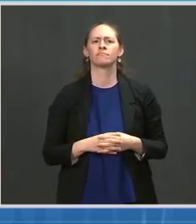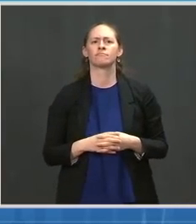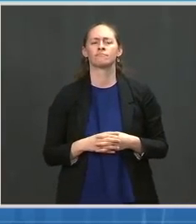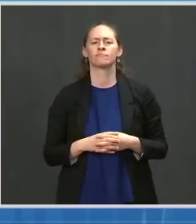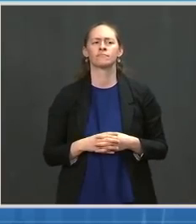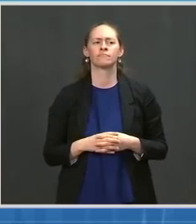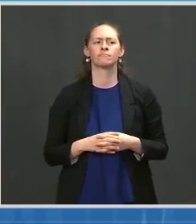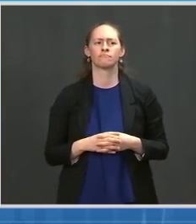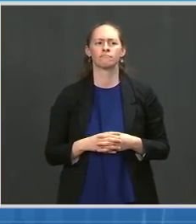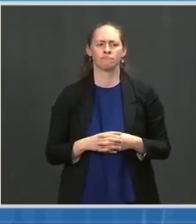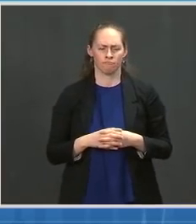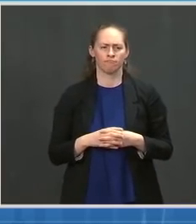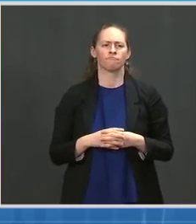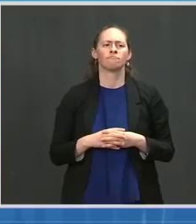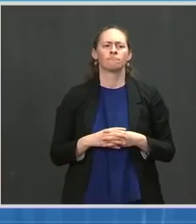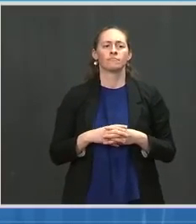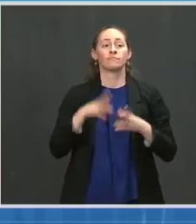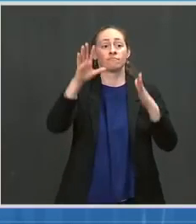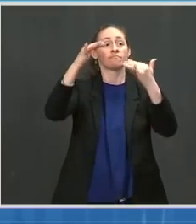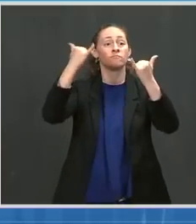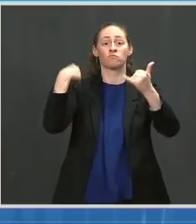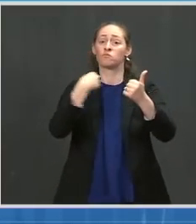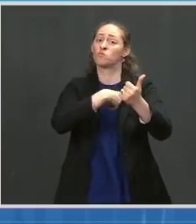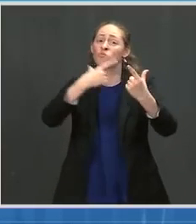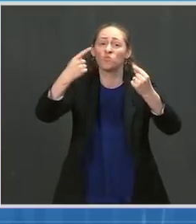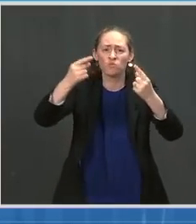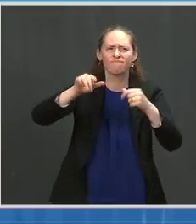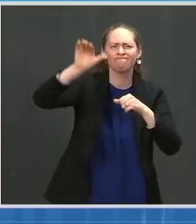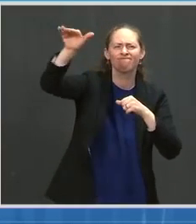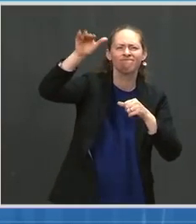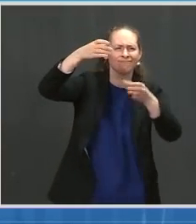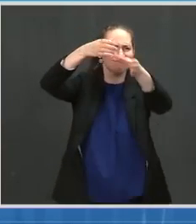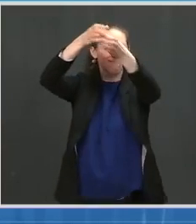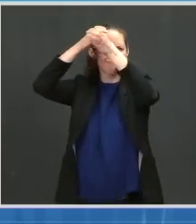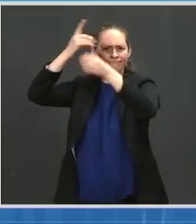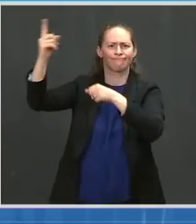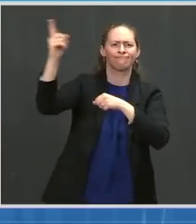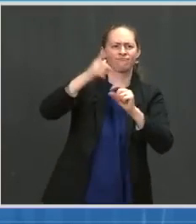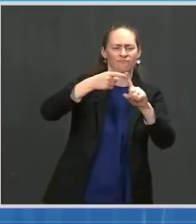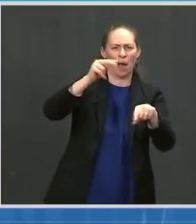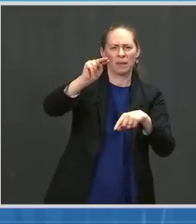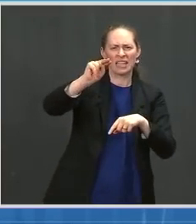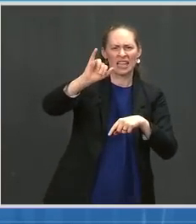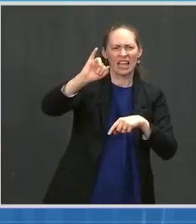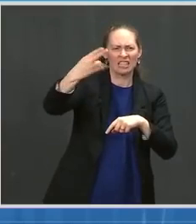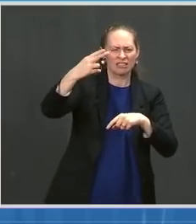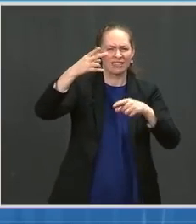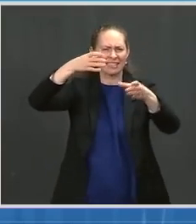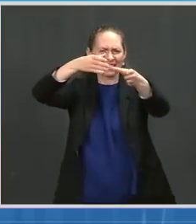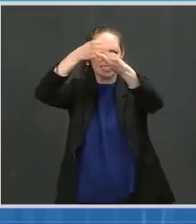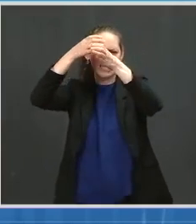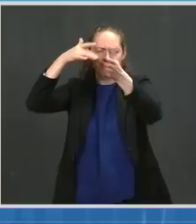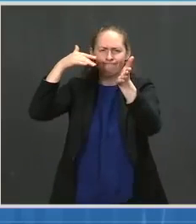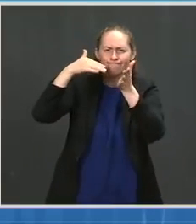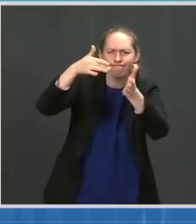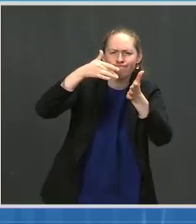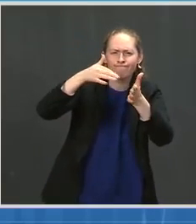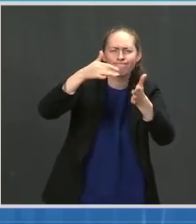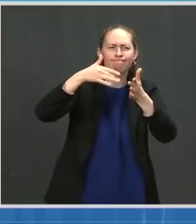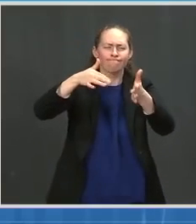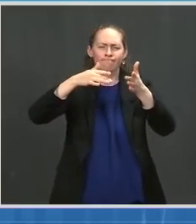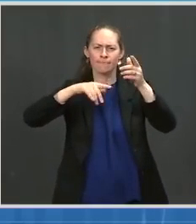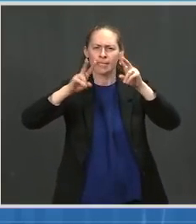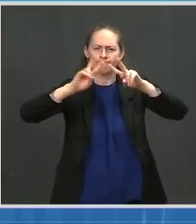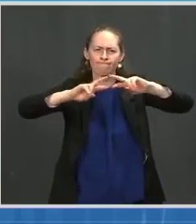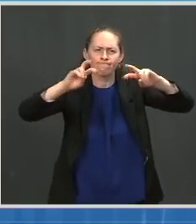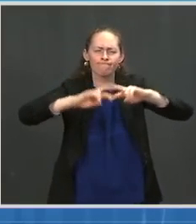Dan Baruch, from Harvard Medical School, who have been working on this for a considerable period of time and demonstrated